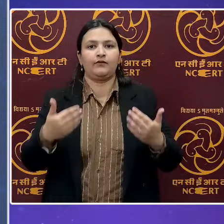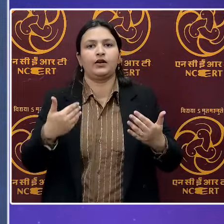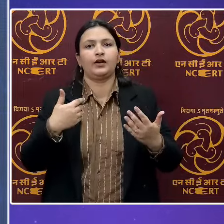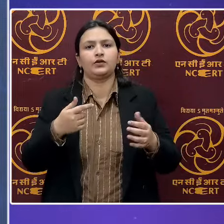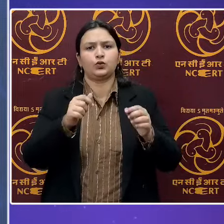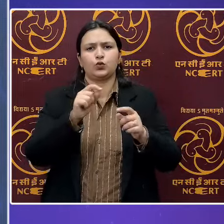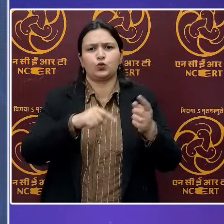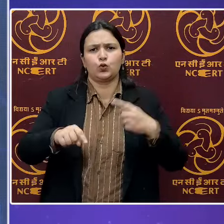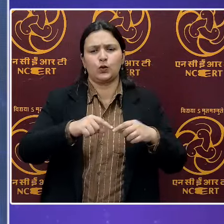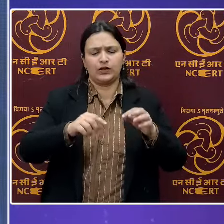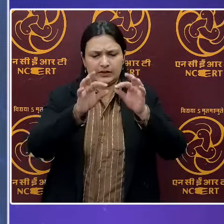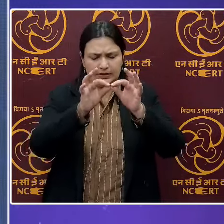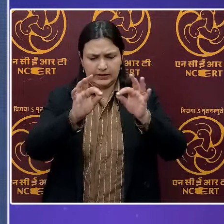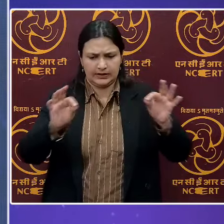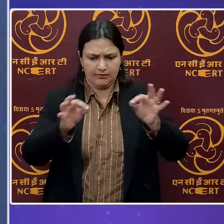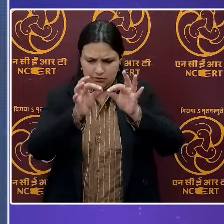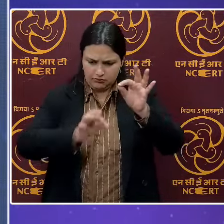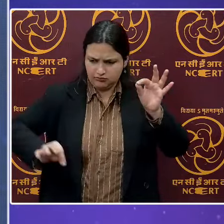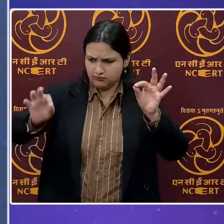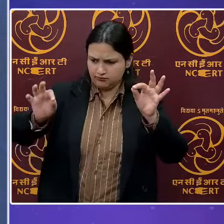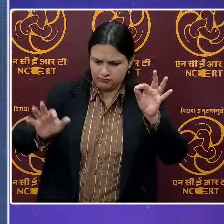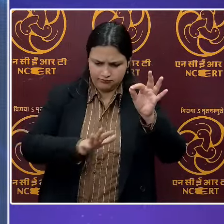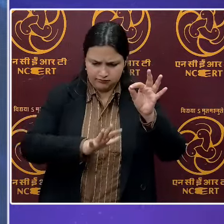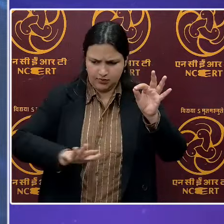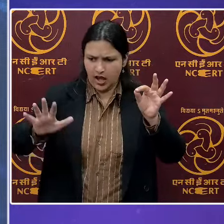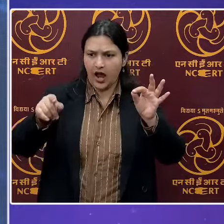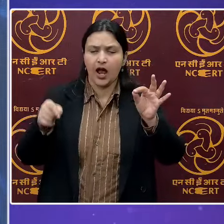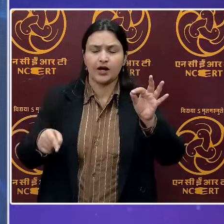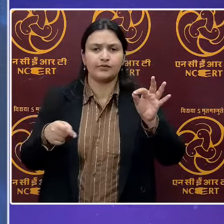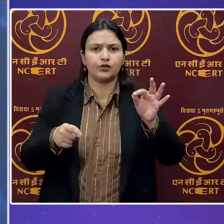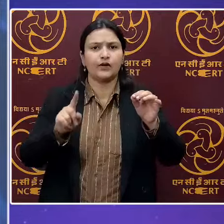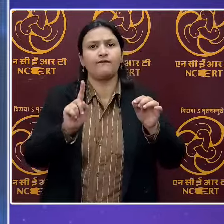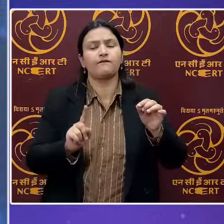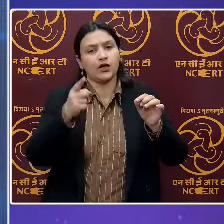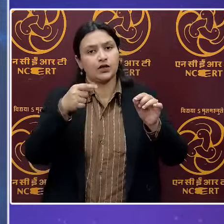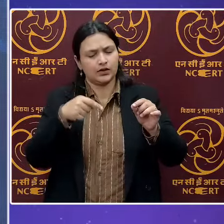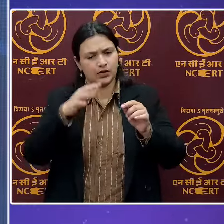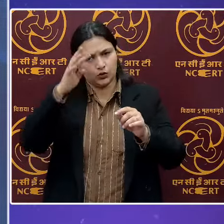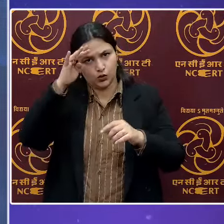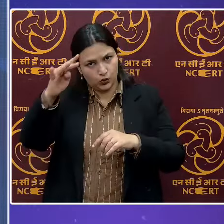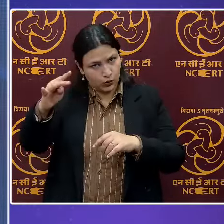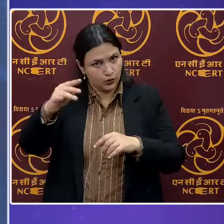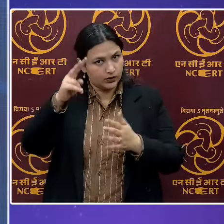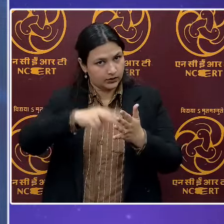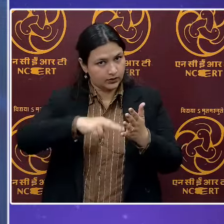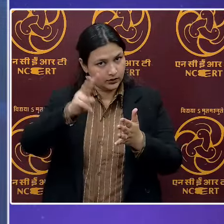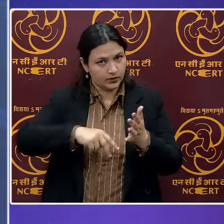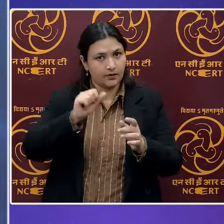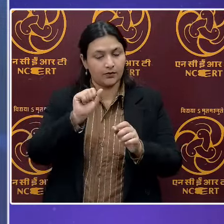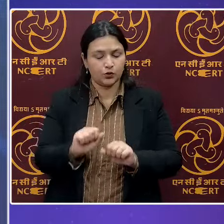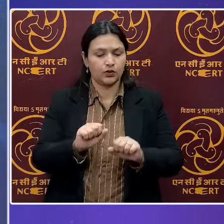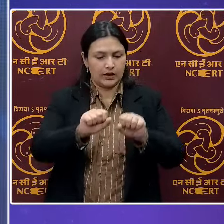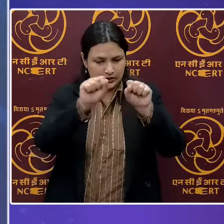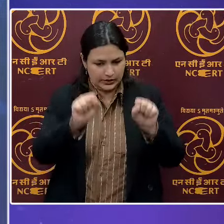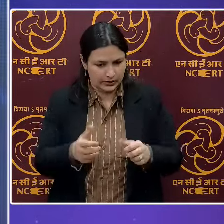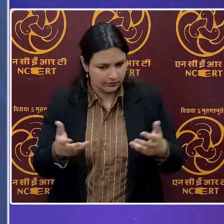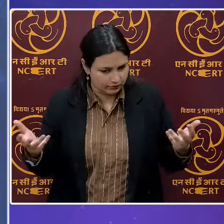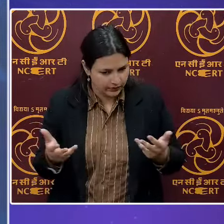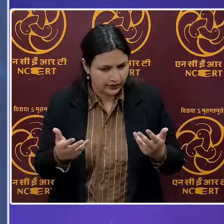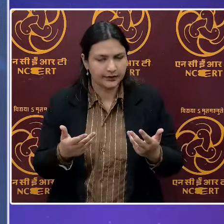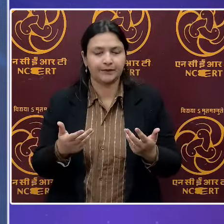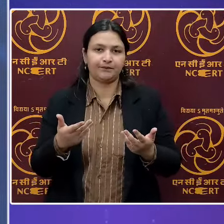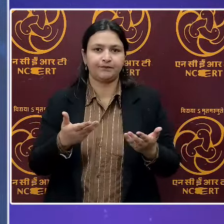simple harmonic motion, first study what is simple harmonic motion, what are the characteristics of simple harmonic motion. That of course we